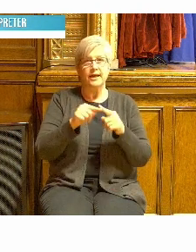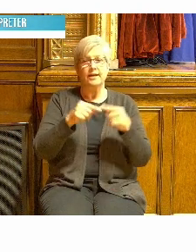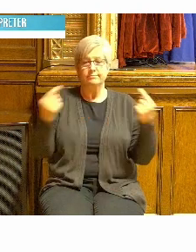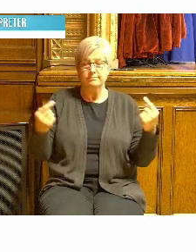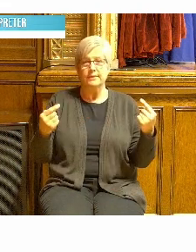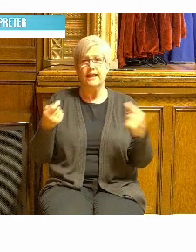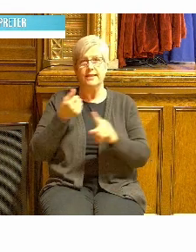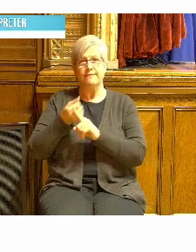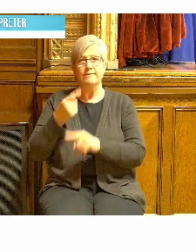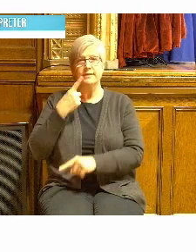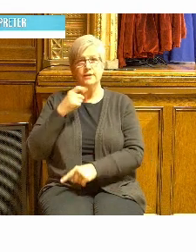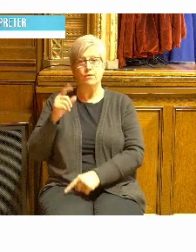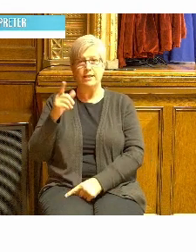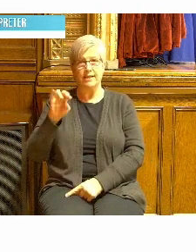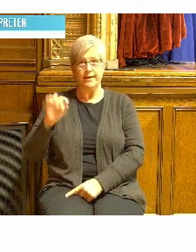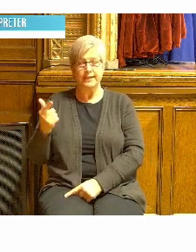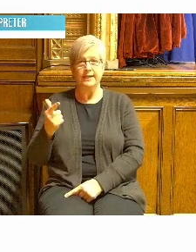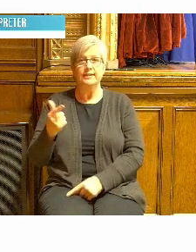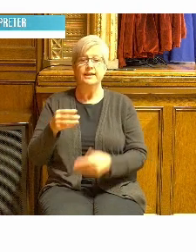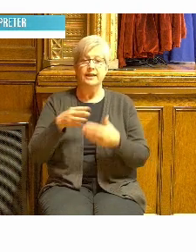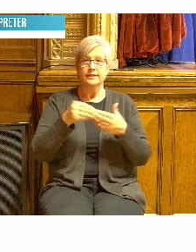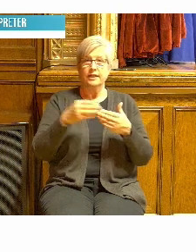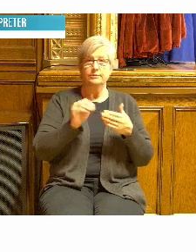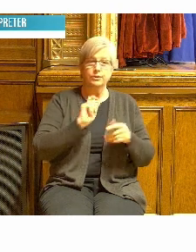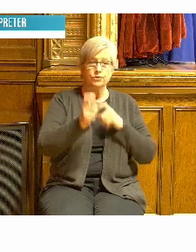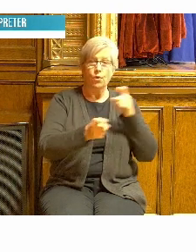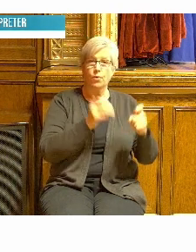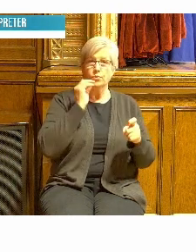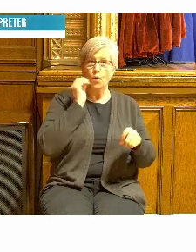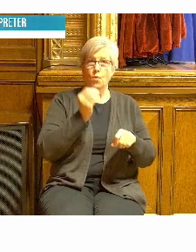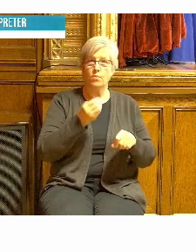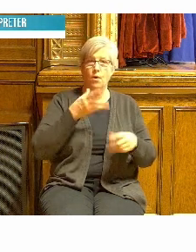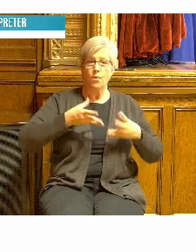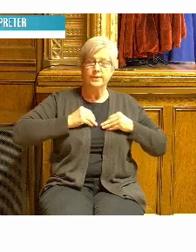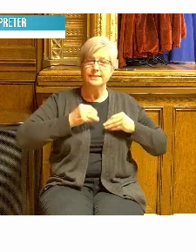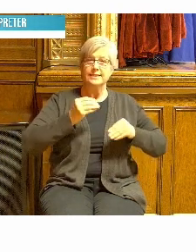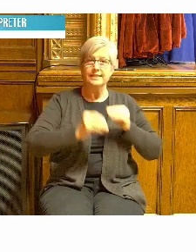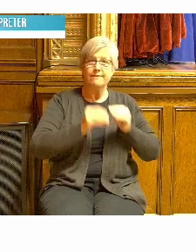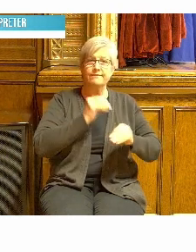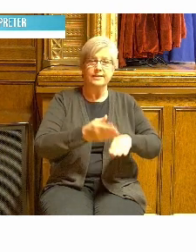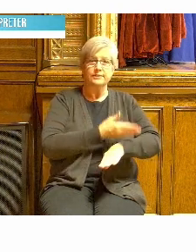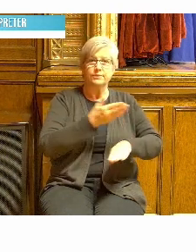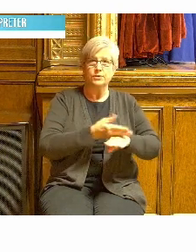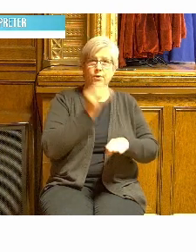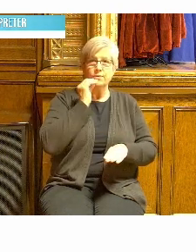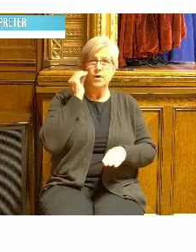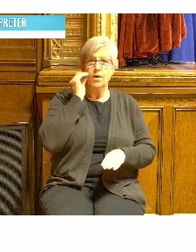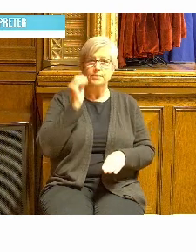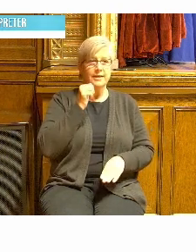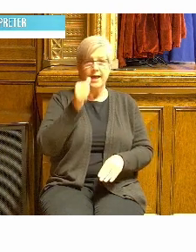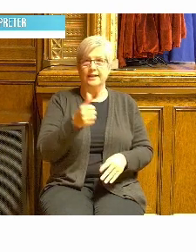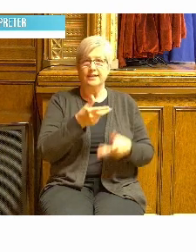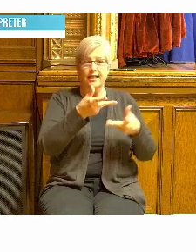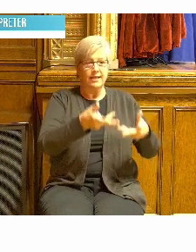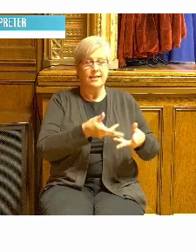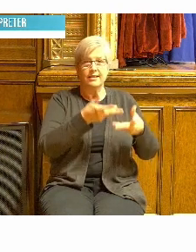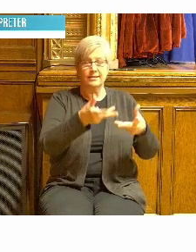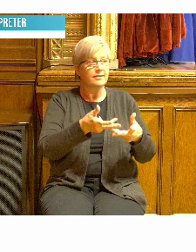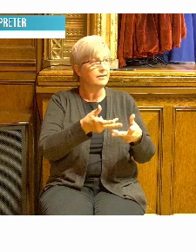Dollars must go to homeowners to fix up and restore their homes, not just watch them